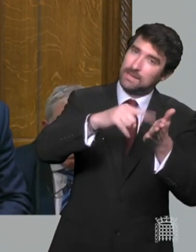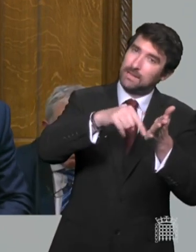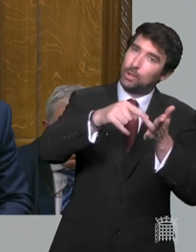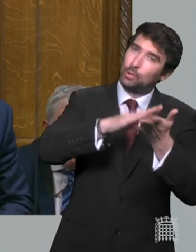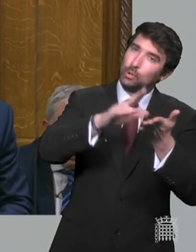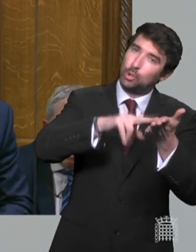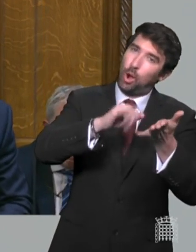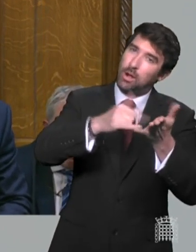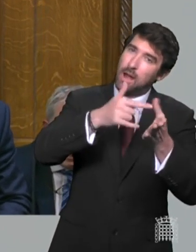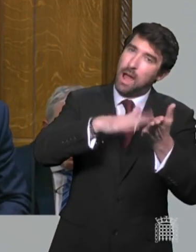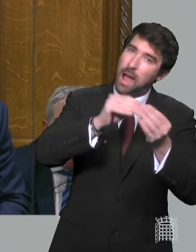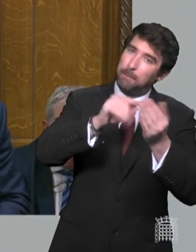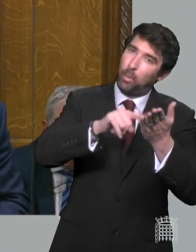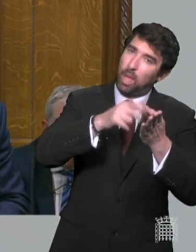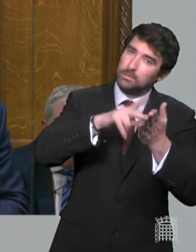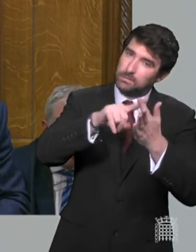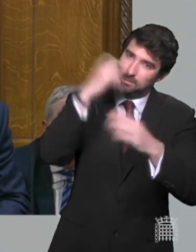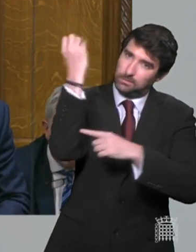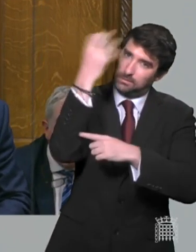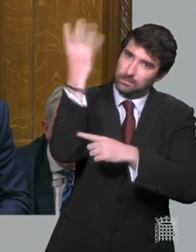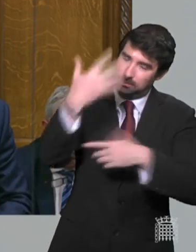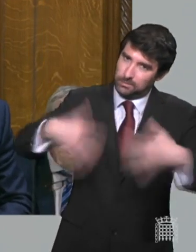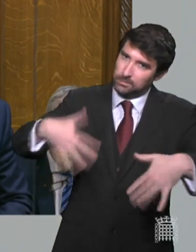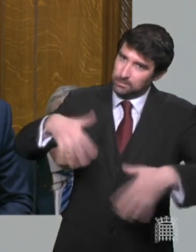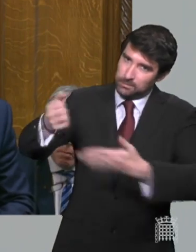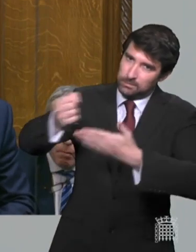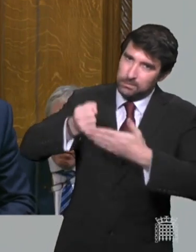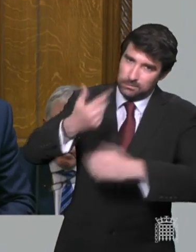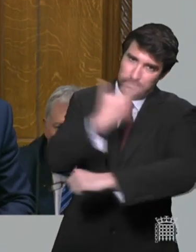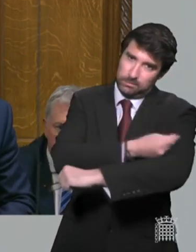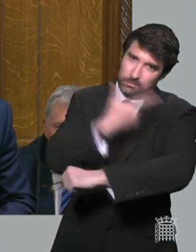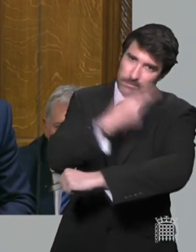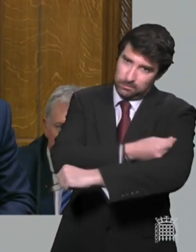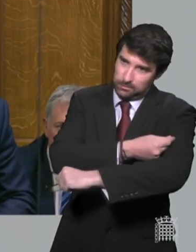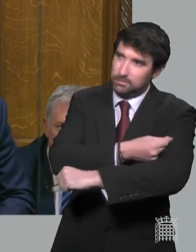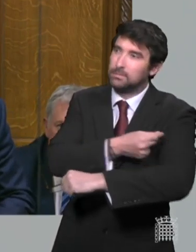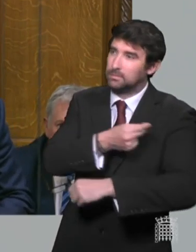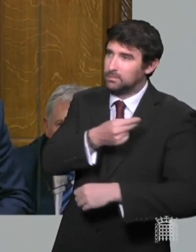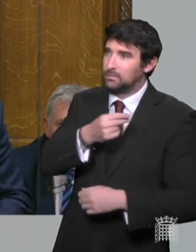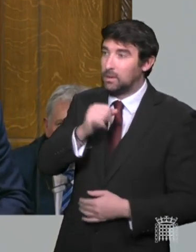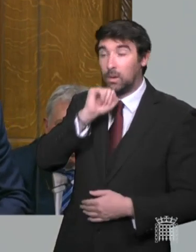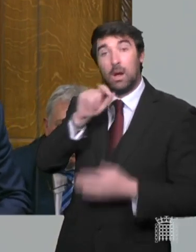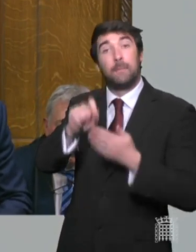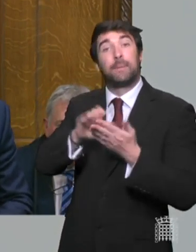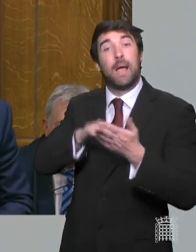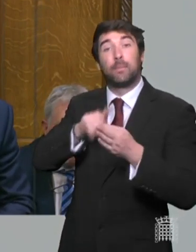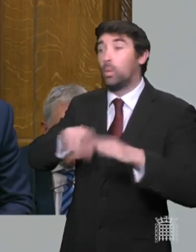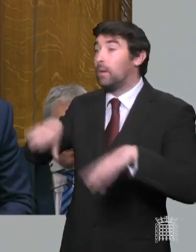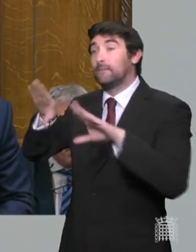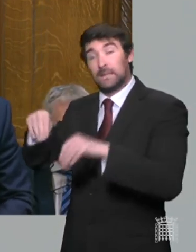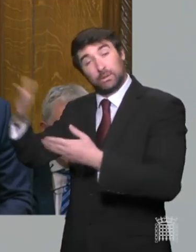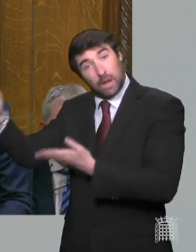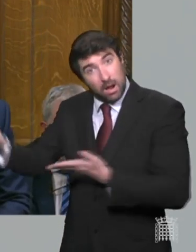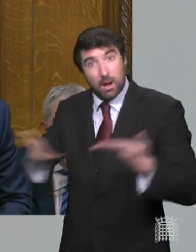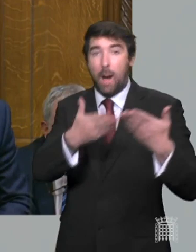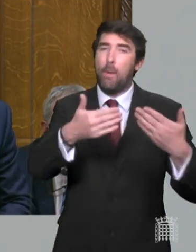thank them personally, if they'd like to do so, in a reception which I'm hosting on the terrace straight after PMQs today. And it might be that you, Mr. Speaker, or perhaps the Prime Minister